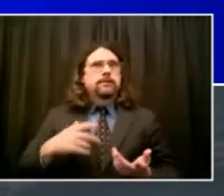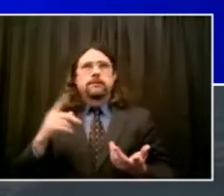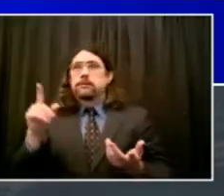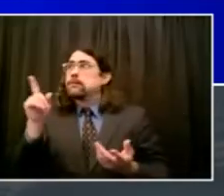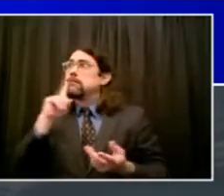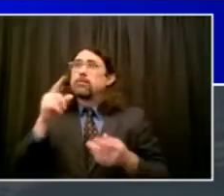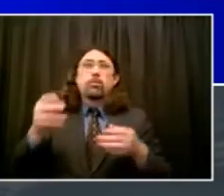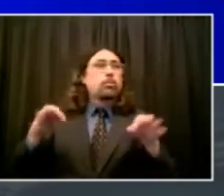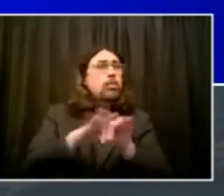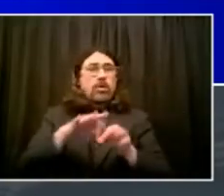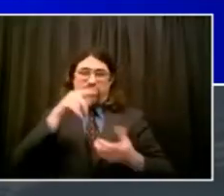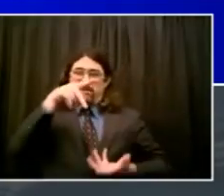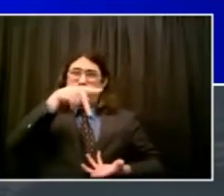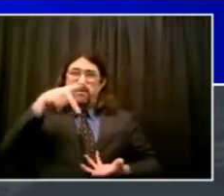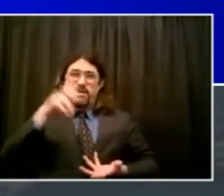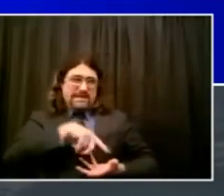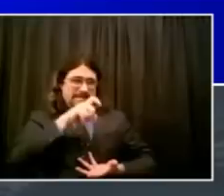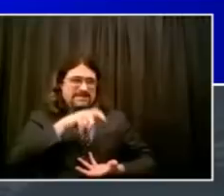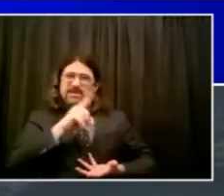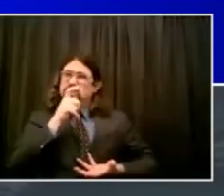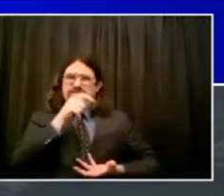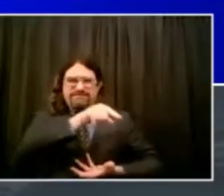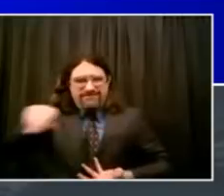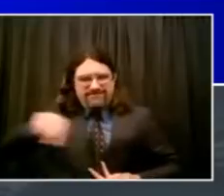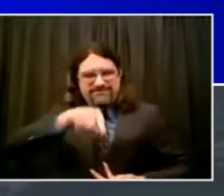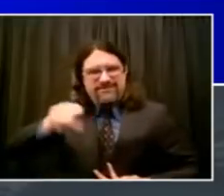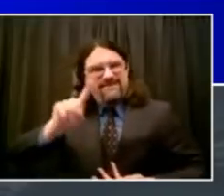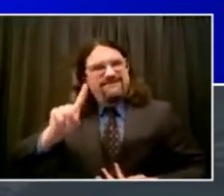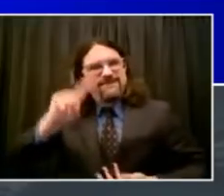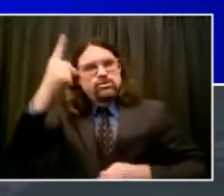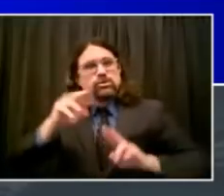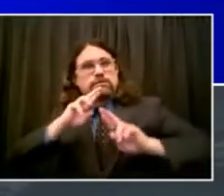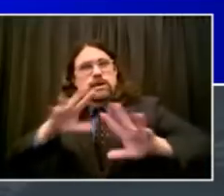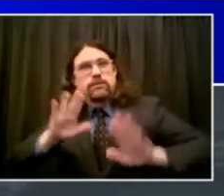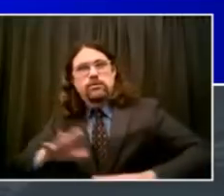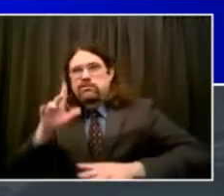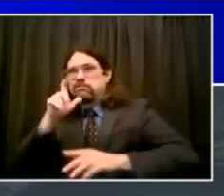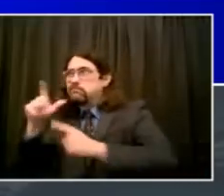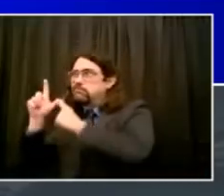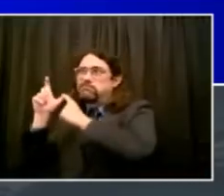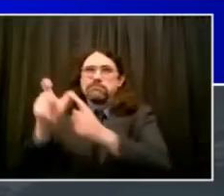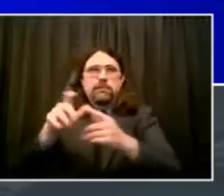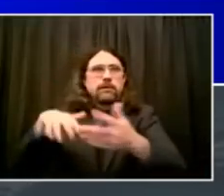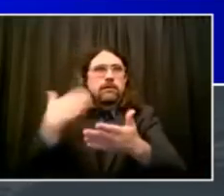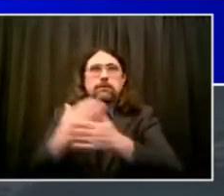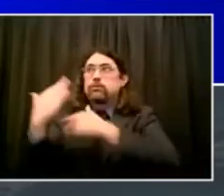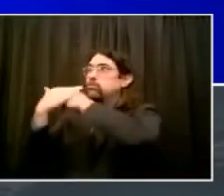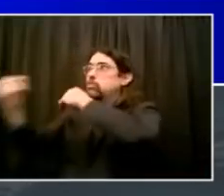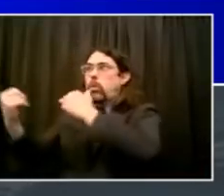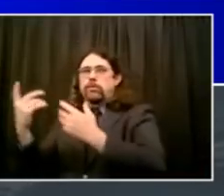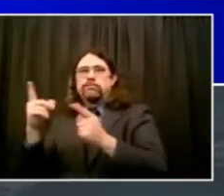the first minute that we're still fighting against now was shocking in this land of plenty.